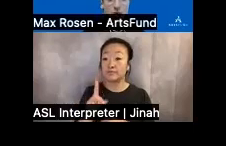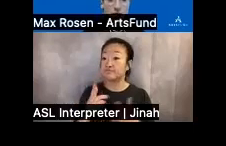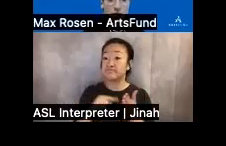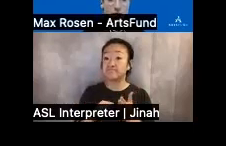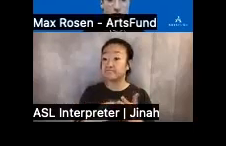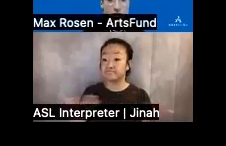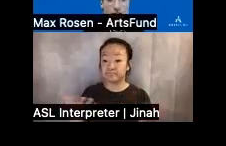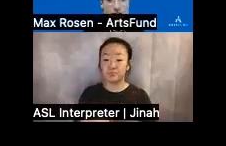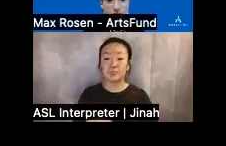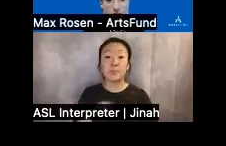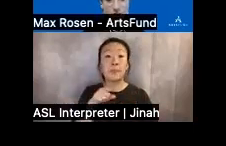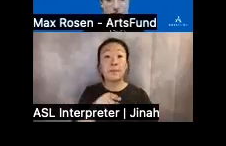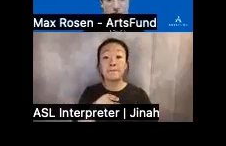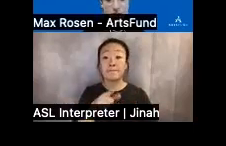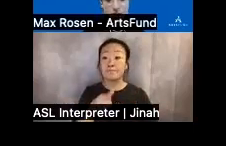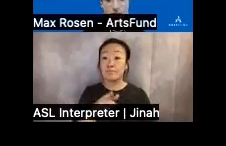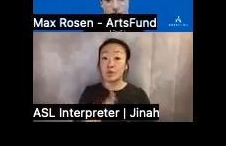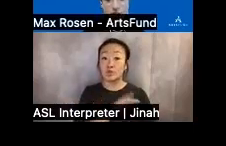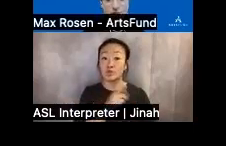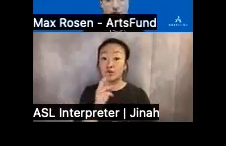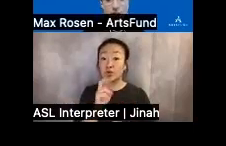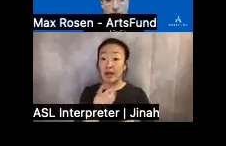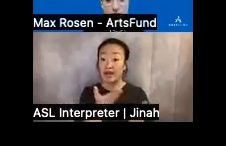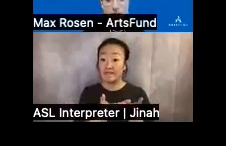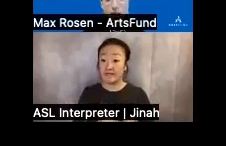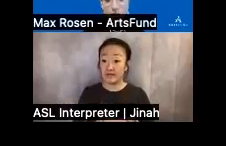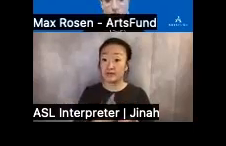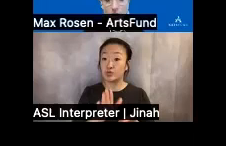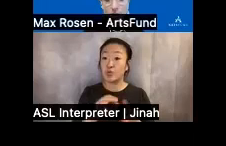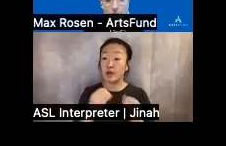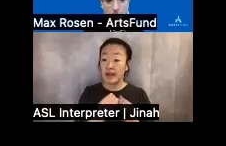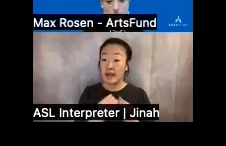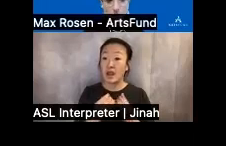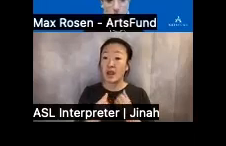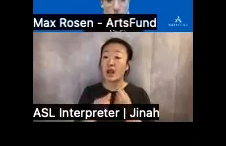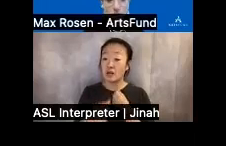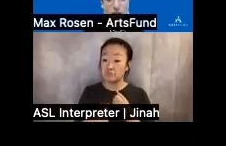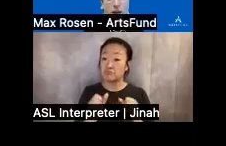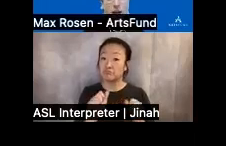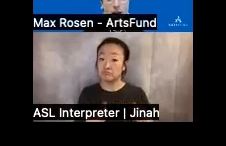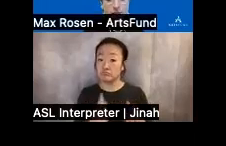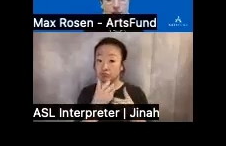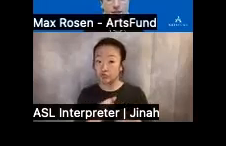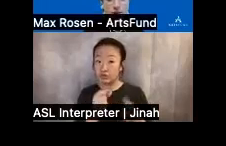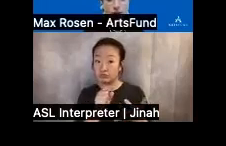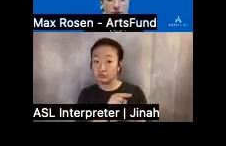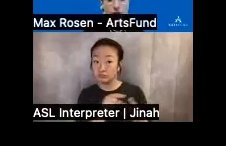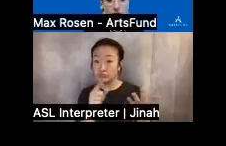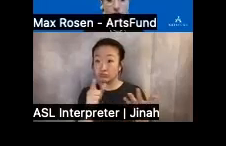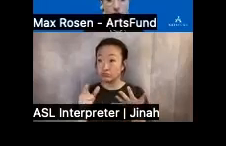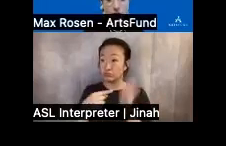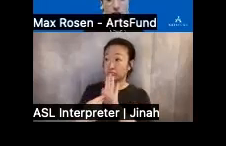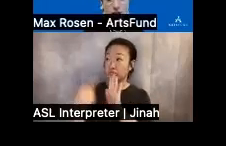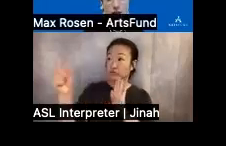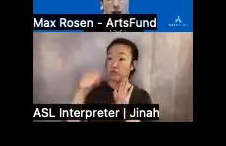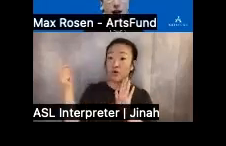be using this grant as evidence of your organization's credibility in other grant applications, asking for larger